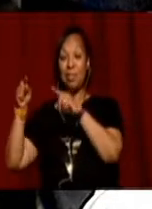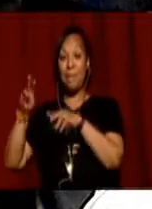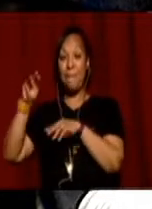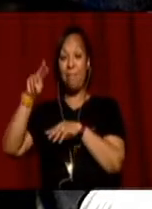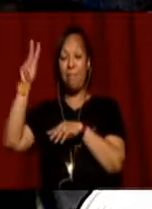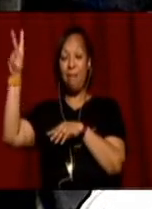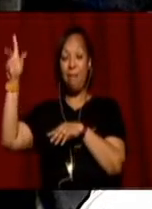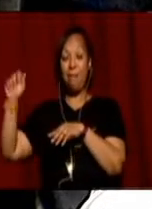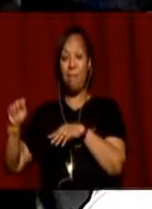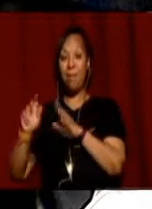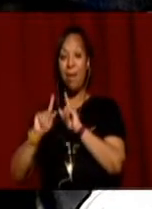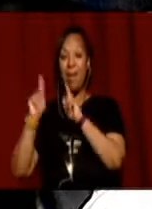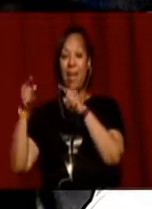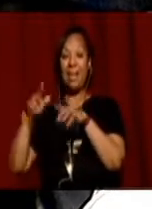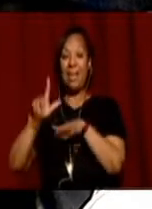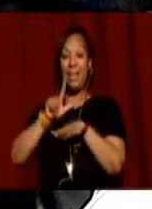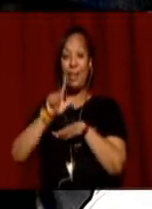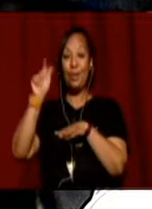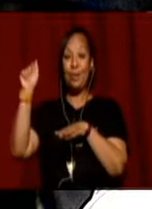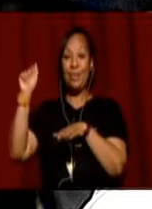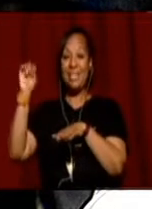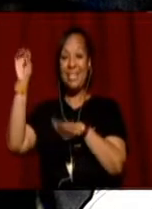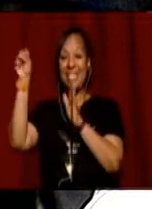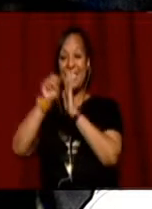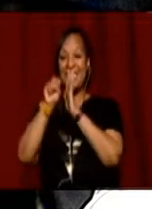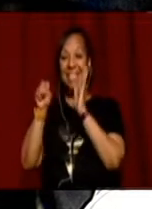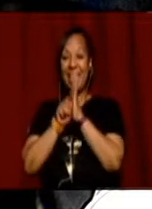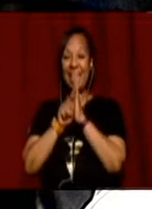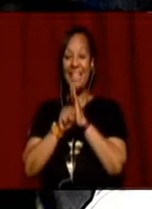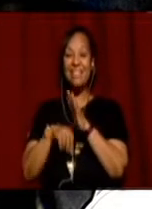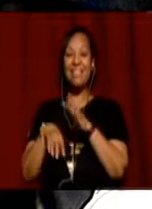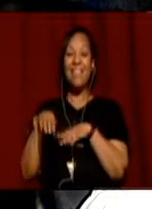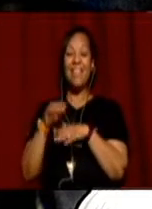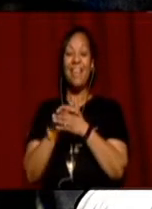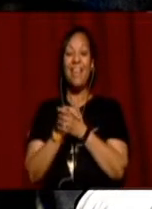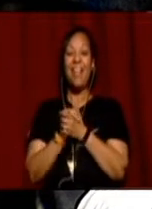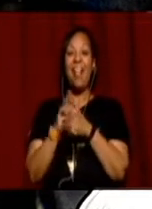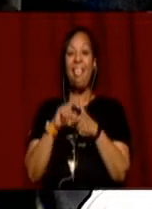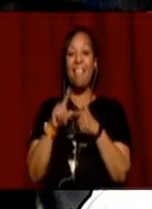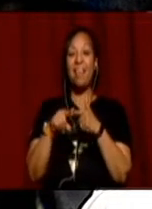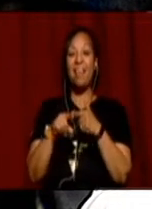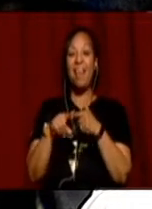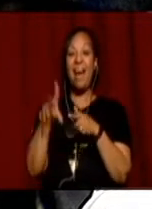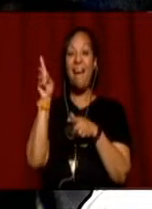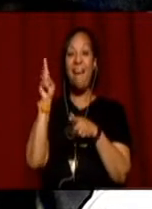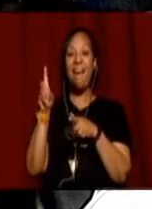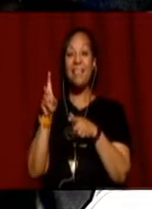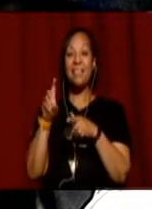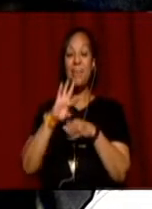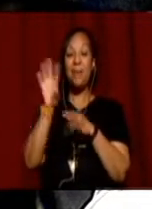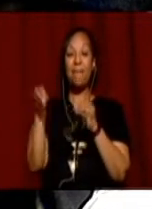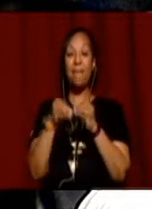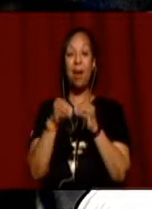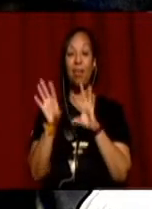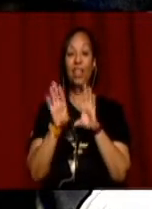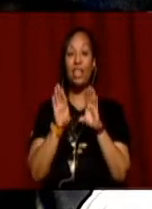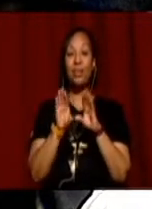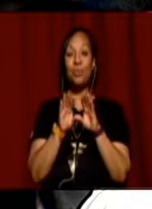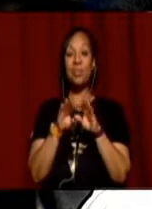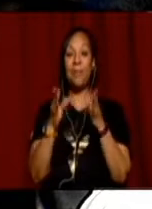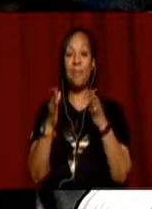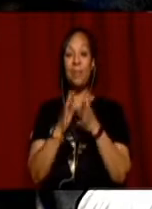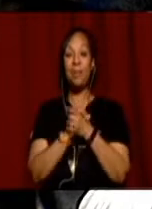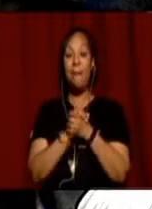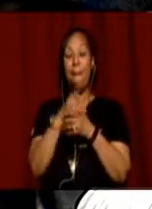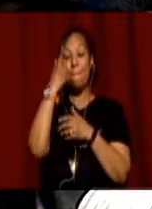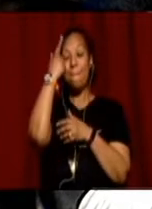Illinois State, went to school right at St. Eltharita, right on the South Side. I had to get involved, and I had to do